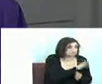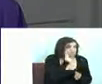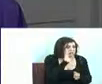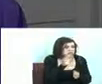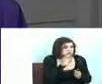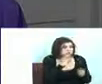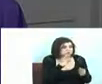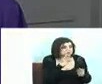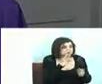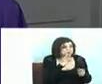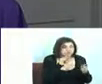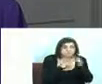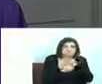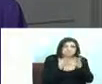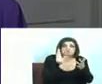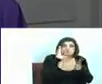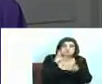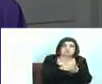him.